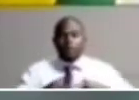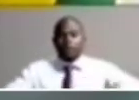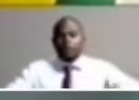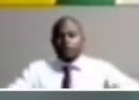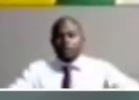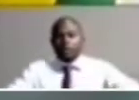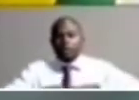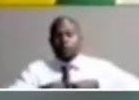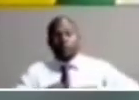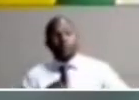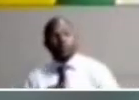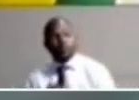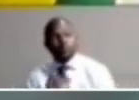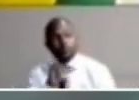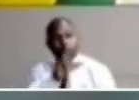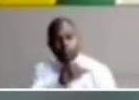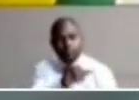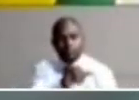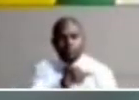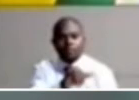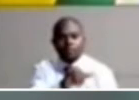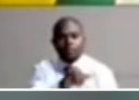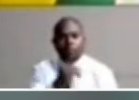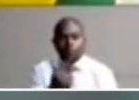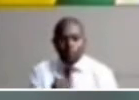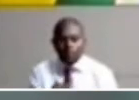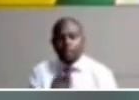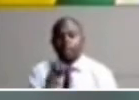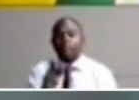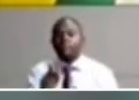Cargo aircraft, only the crew.